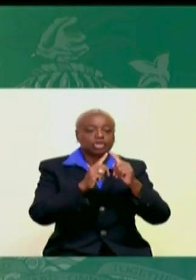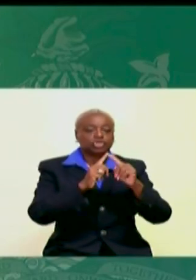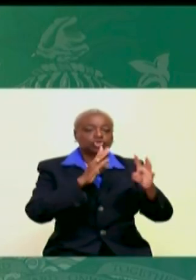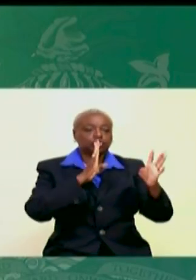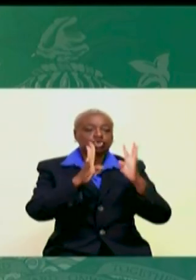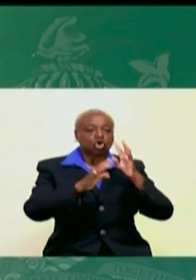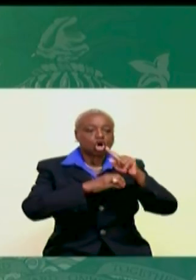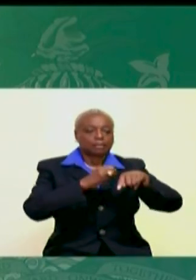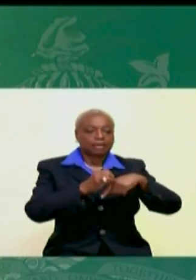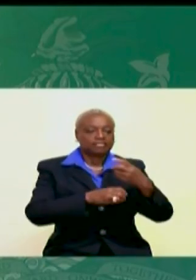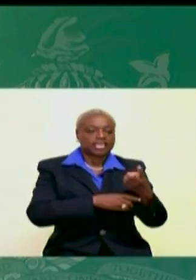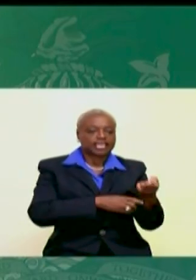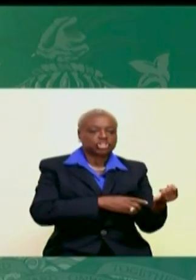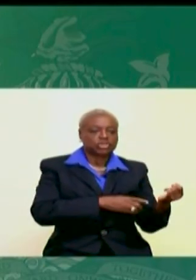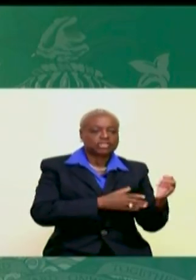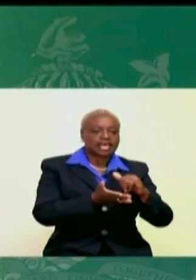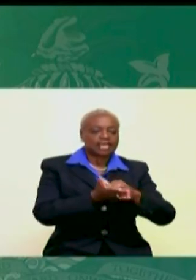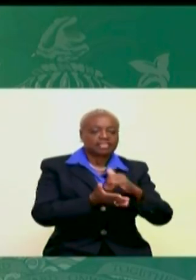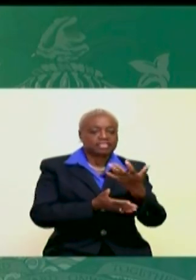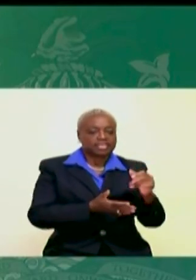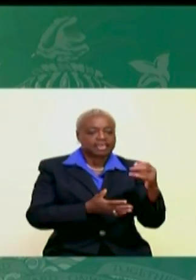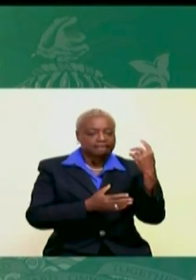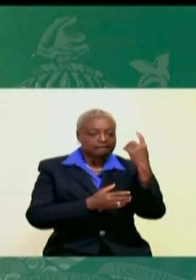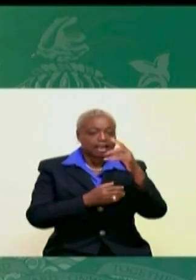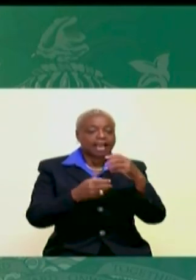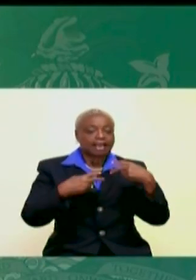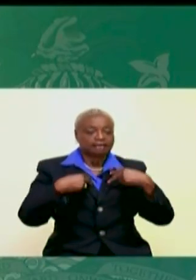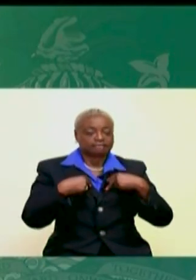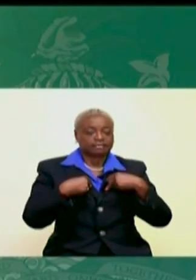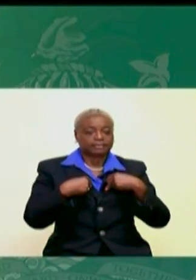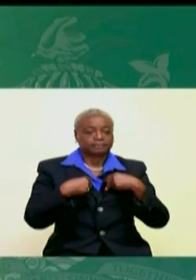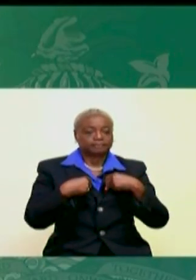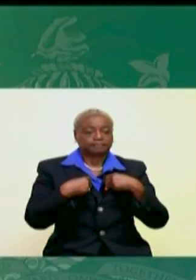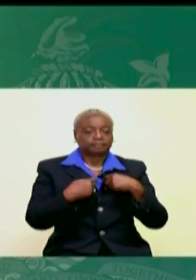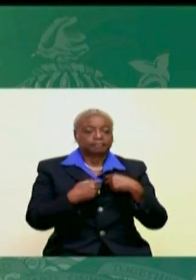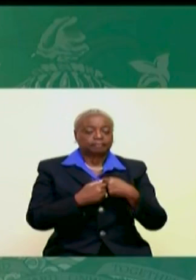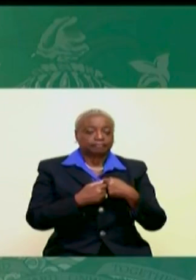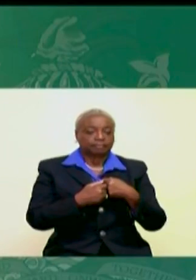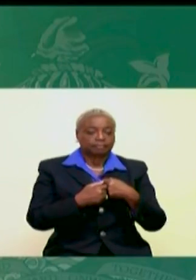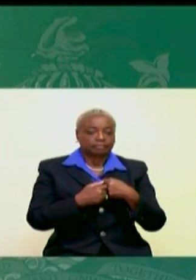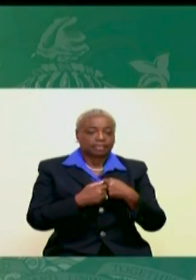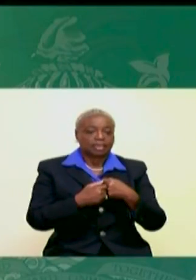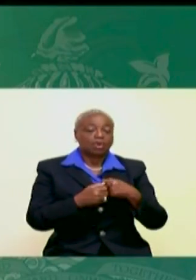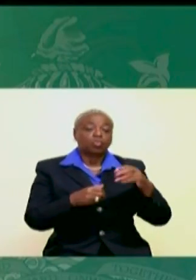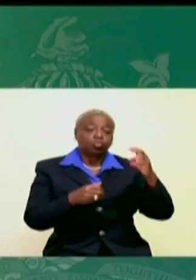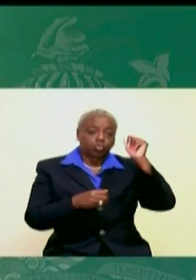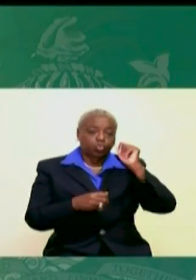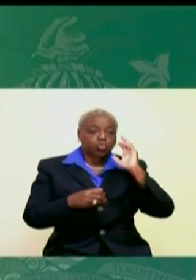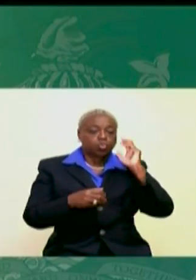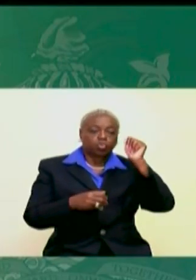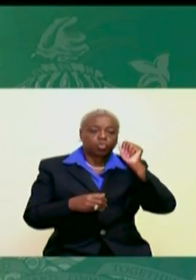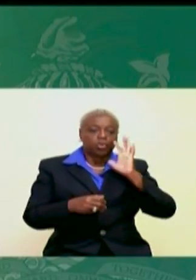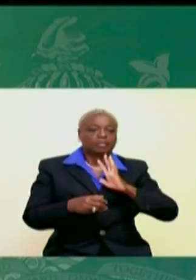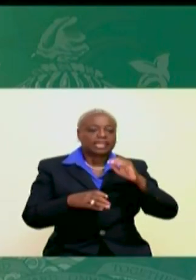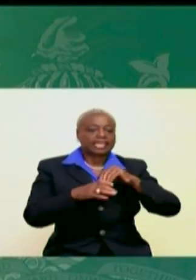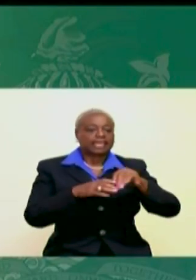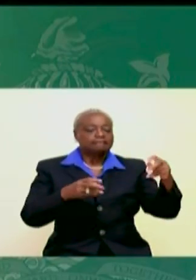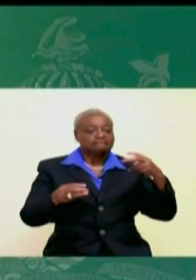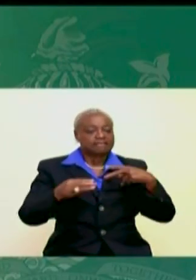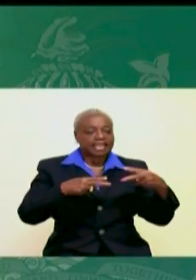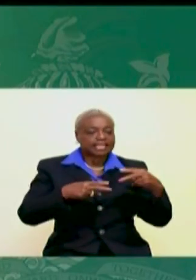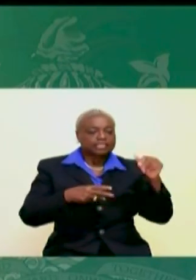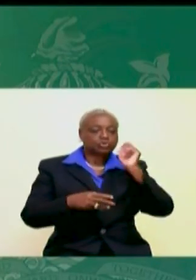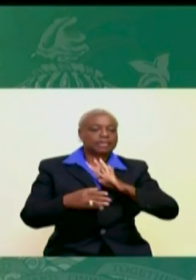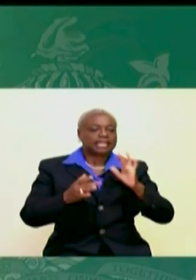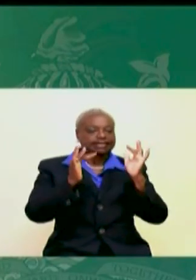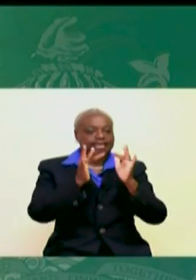they face. And you'll see some commonality in some of the issues they face, whether it's women in violence, whether it's women in technology, whether it's